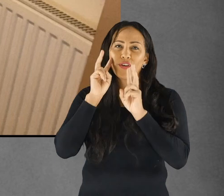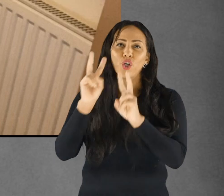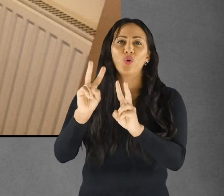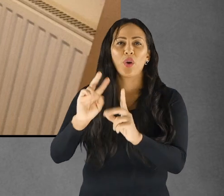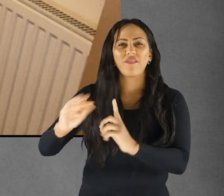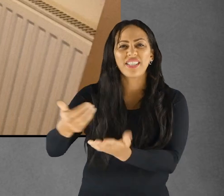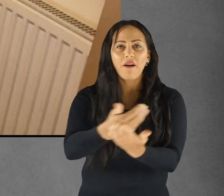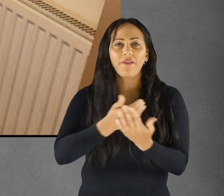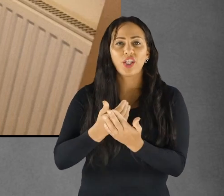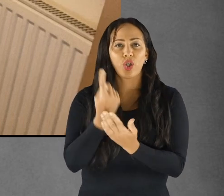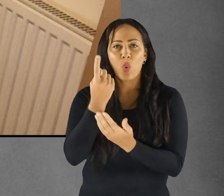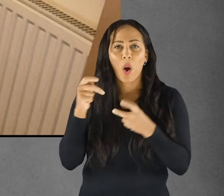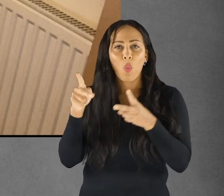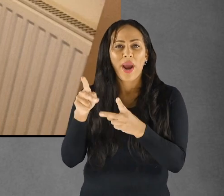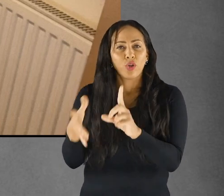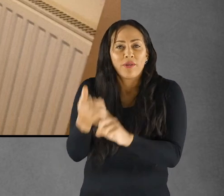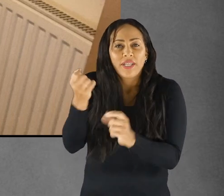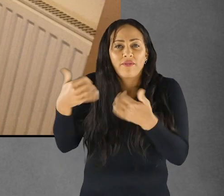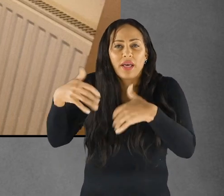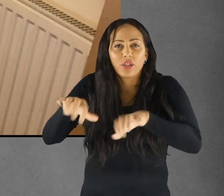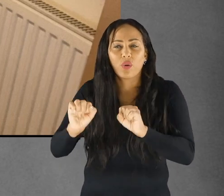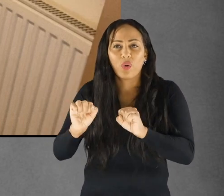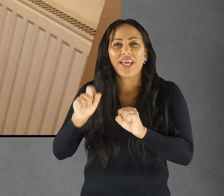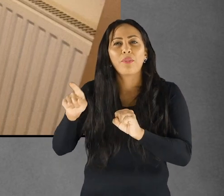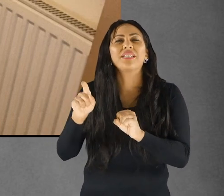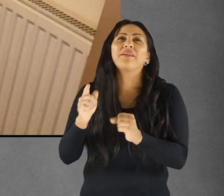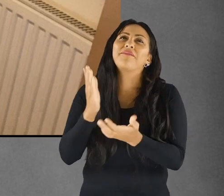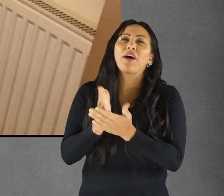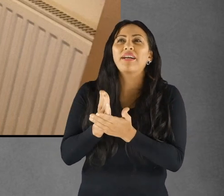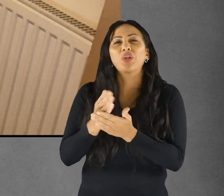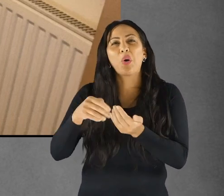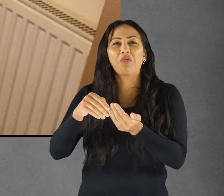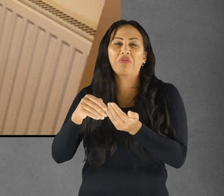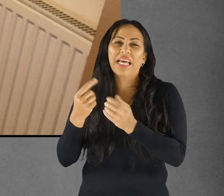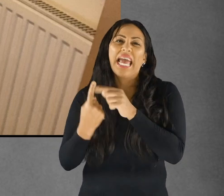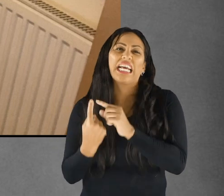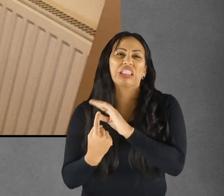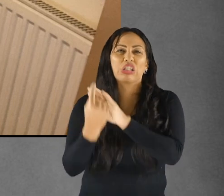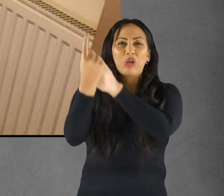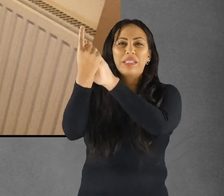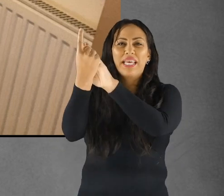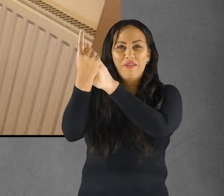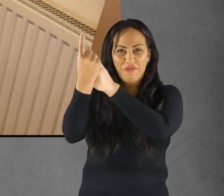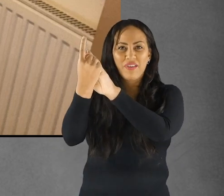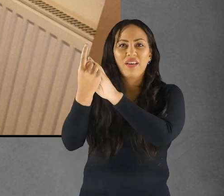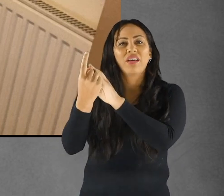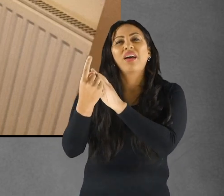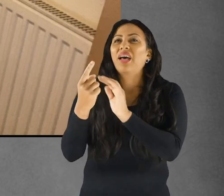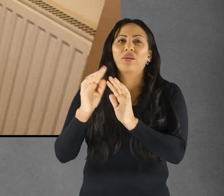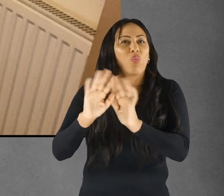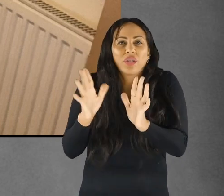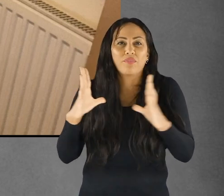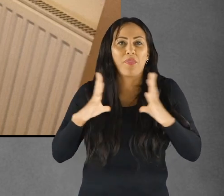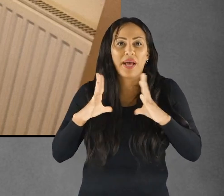of salvation and how to achieve it. The definition was exclusive and unprepared to accept people as